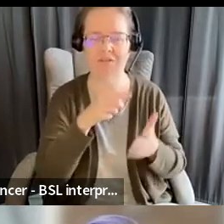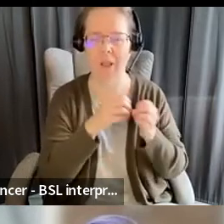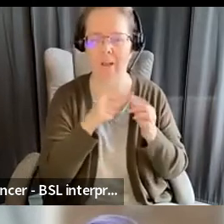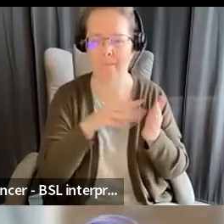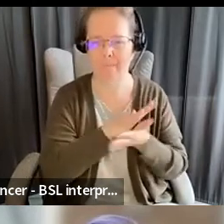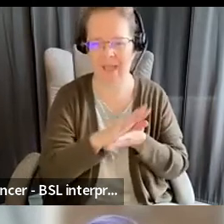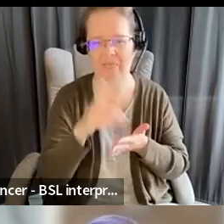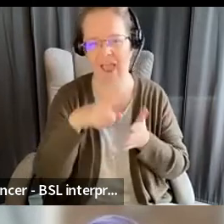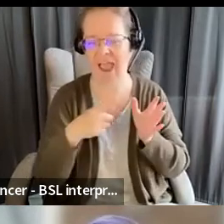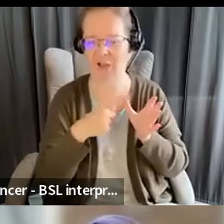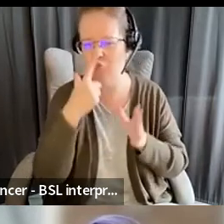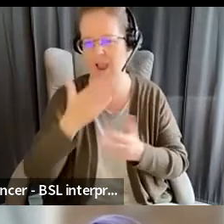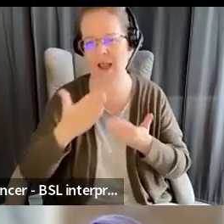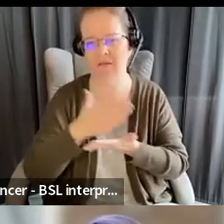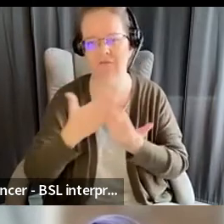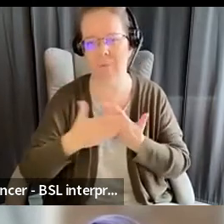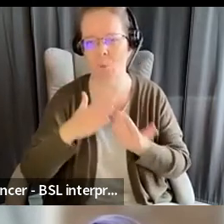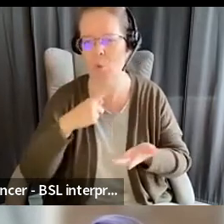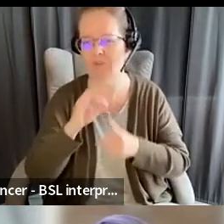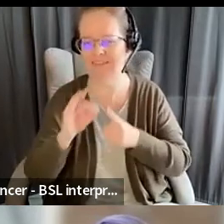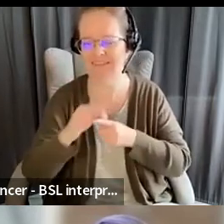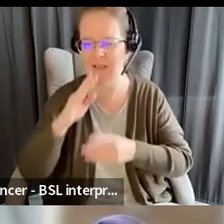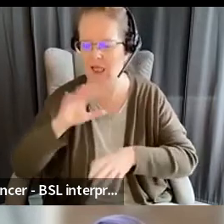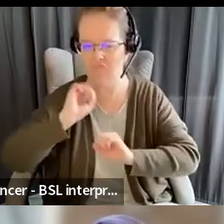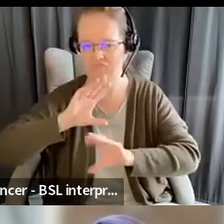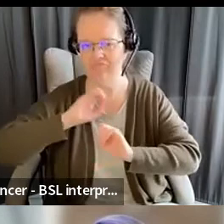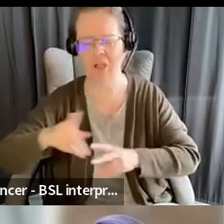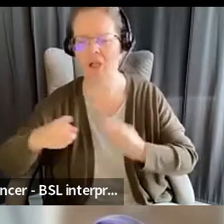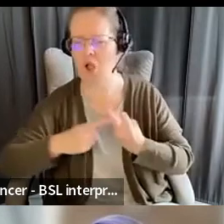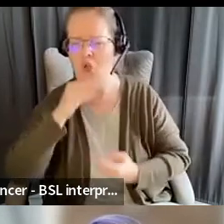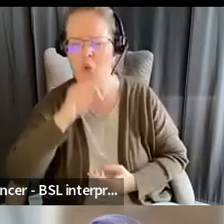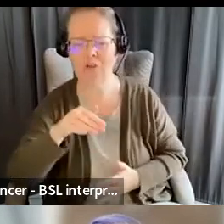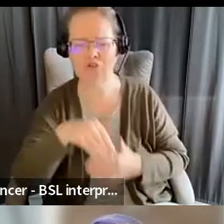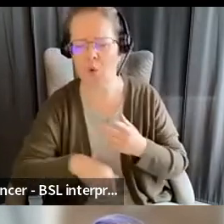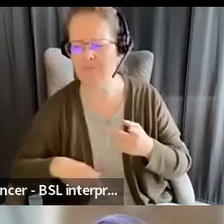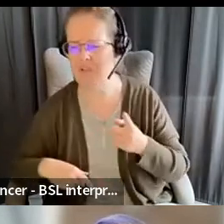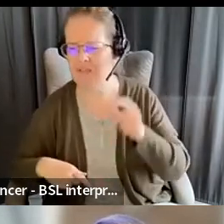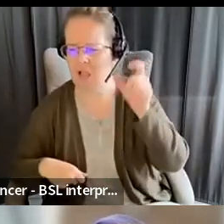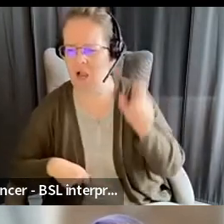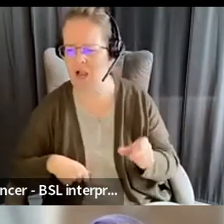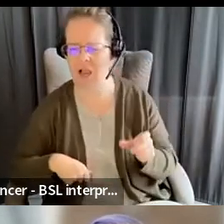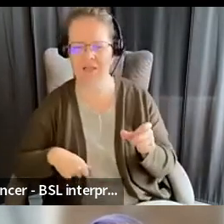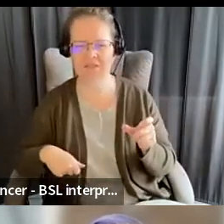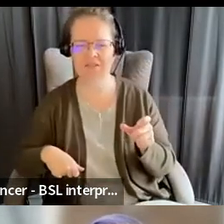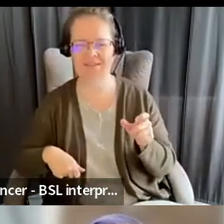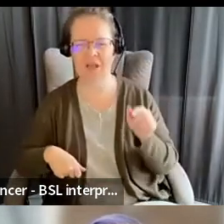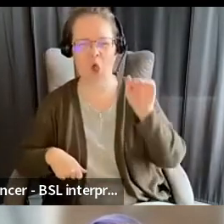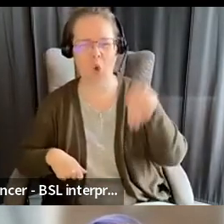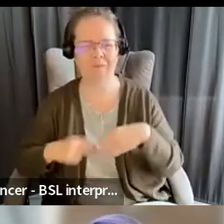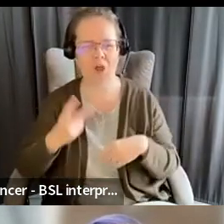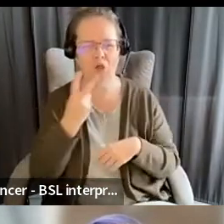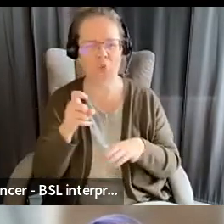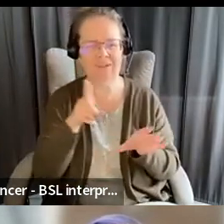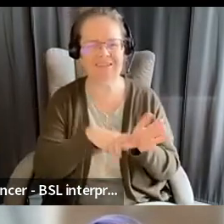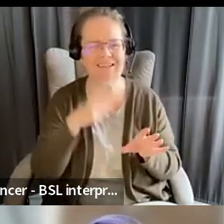to share in more detail. There's another question here about a candidate that's got over 20 years experience